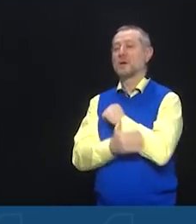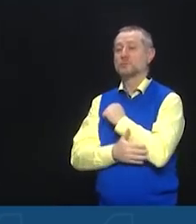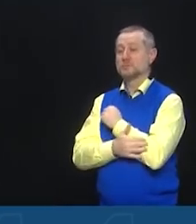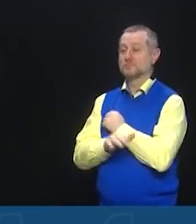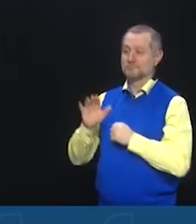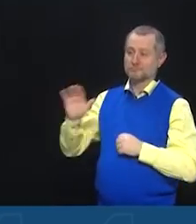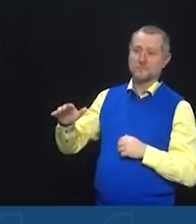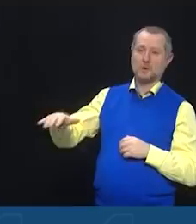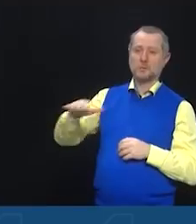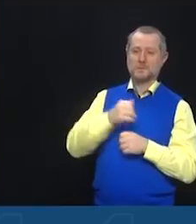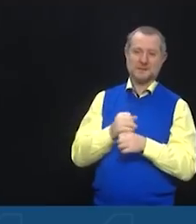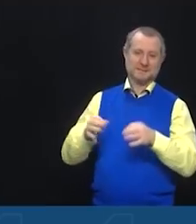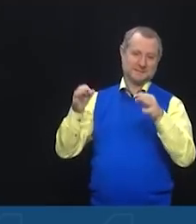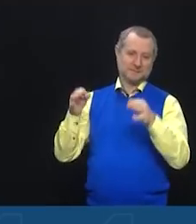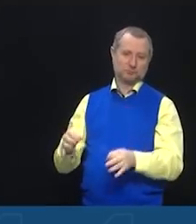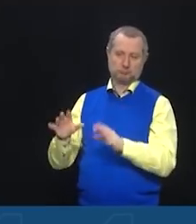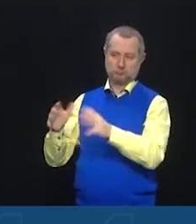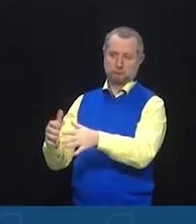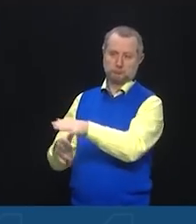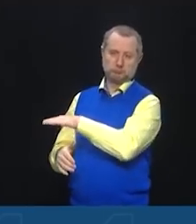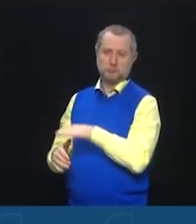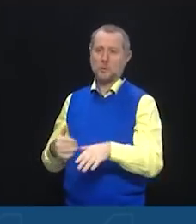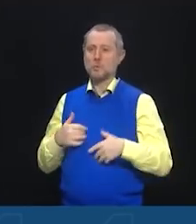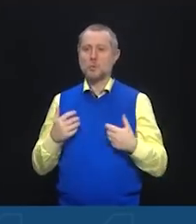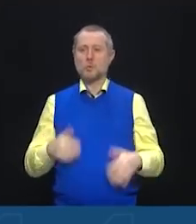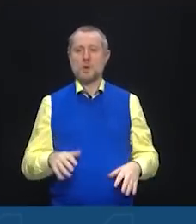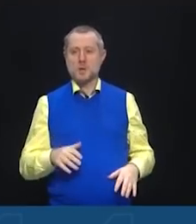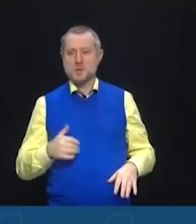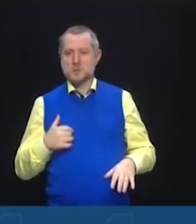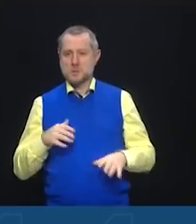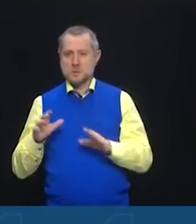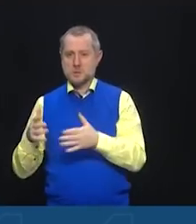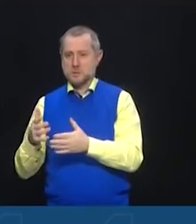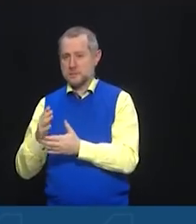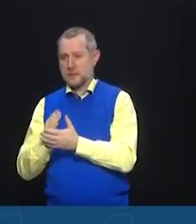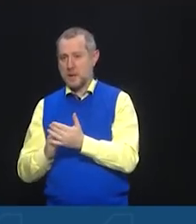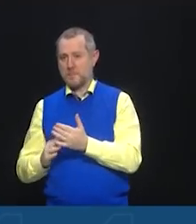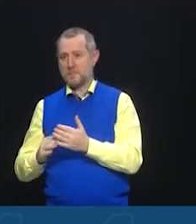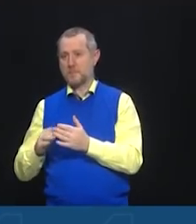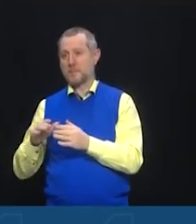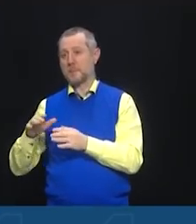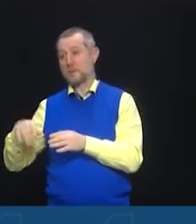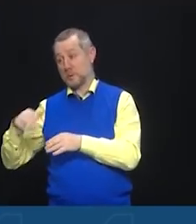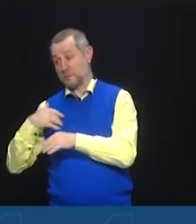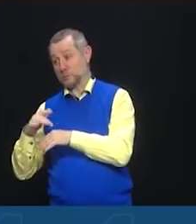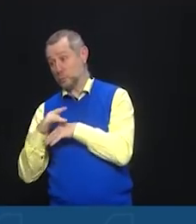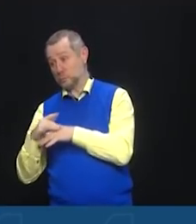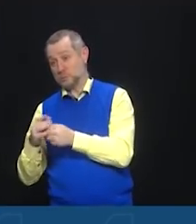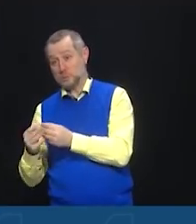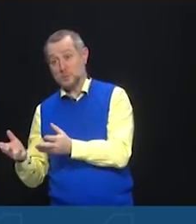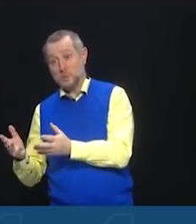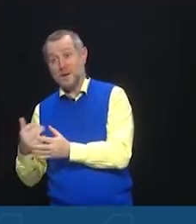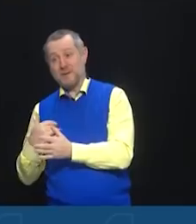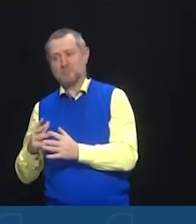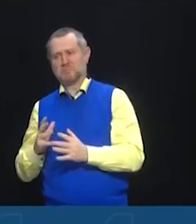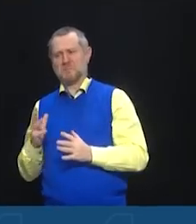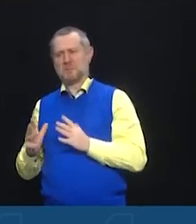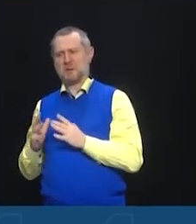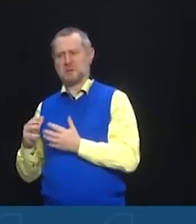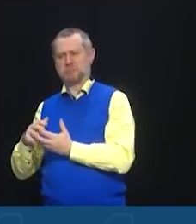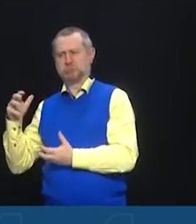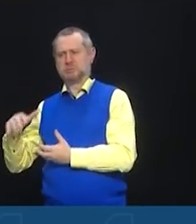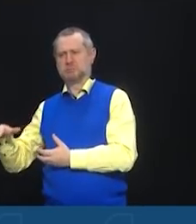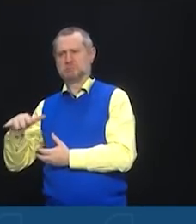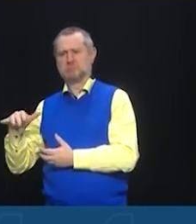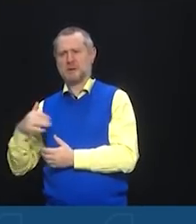because we don't want to see some children with better resource schools have access to testing, for example,